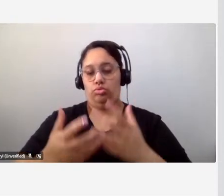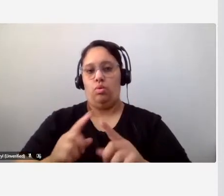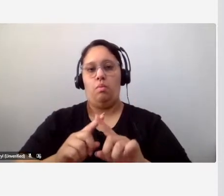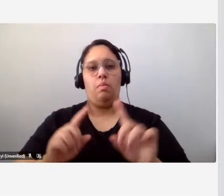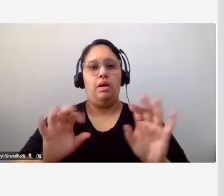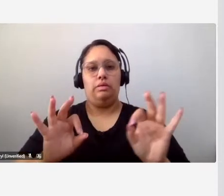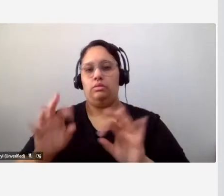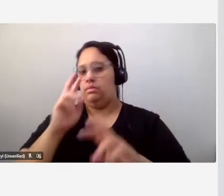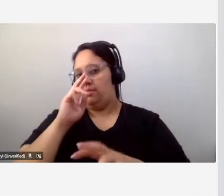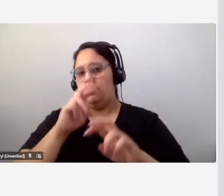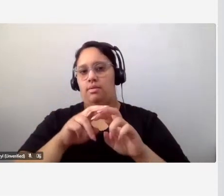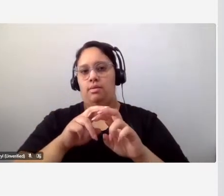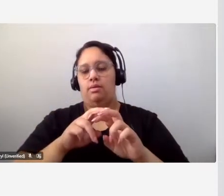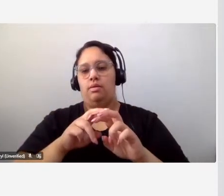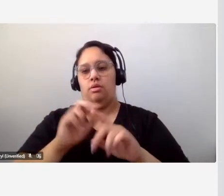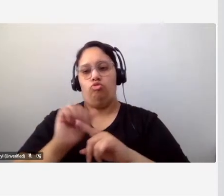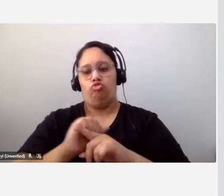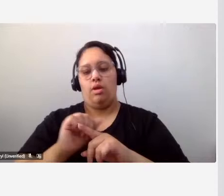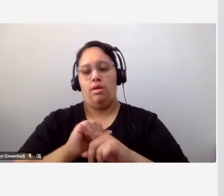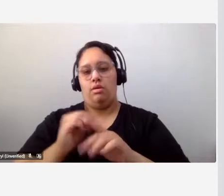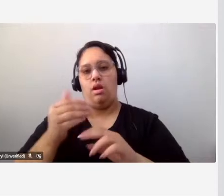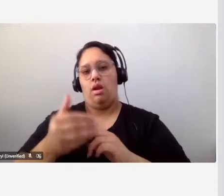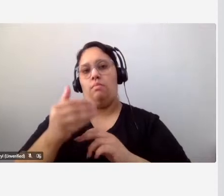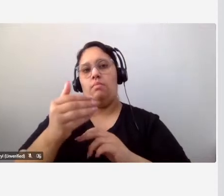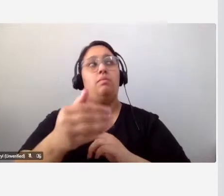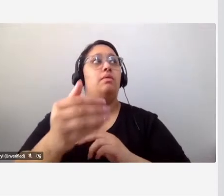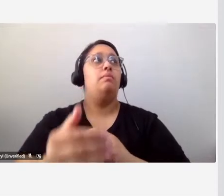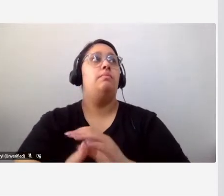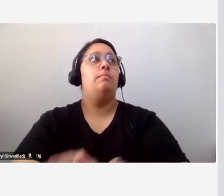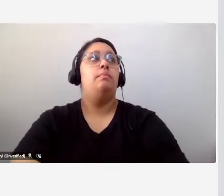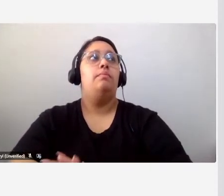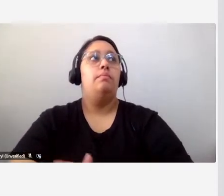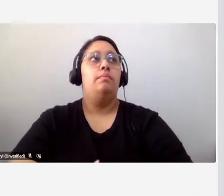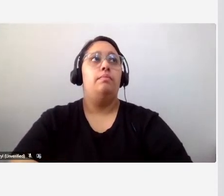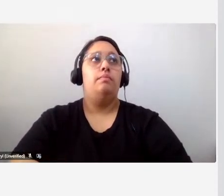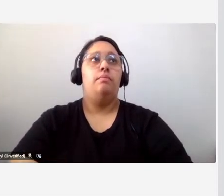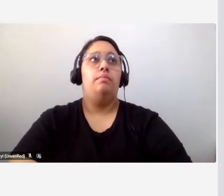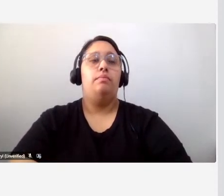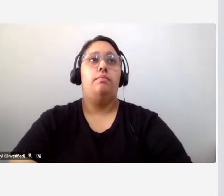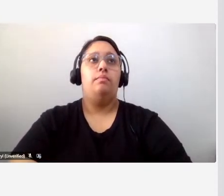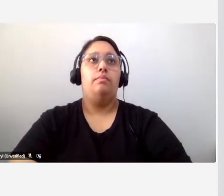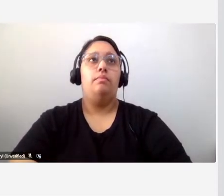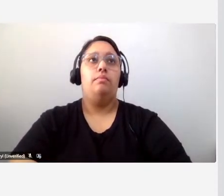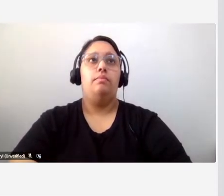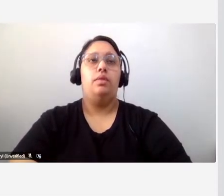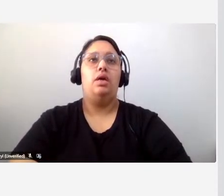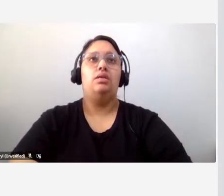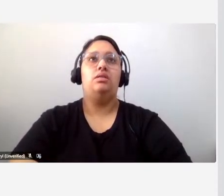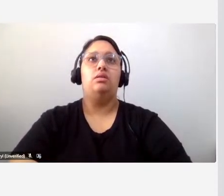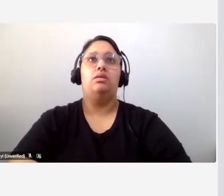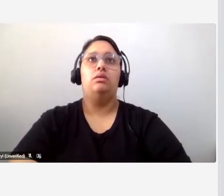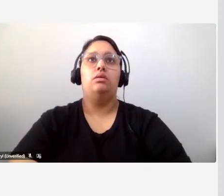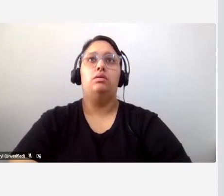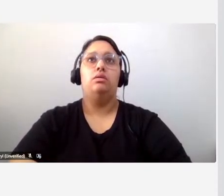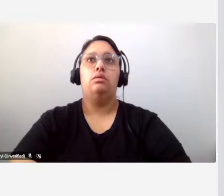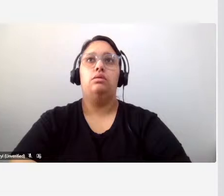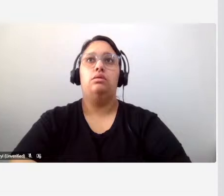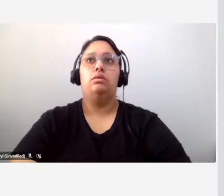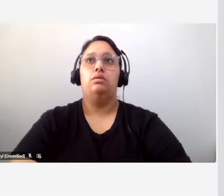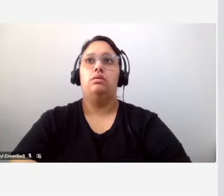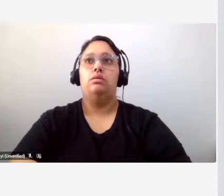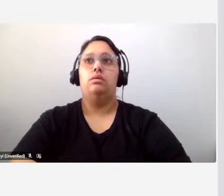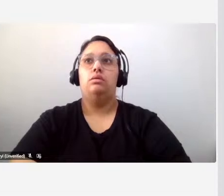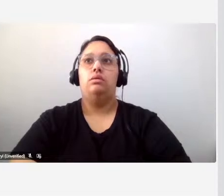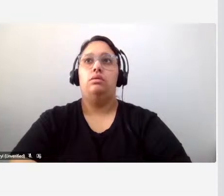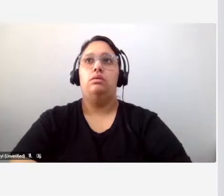be, trained from time to time. On strategic overview, I think it's page 9,